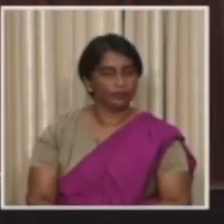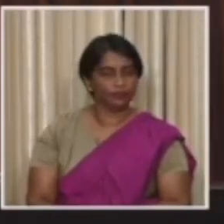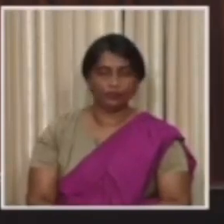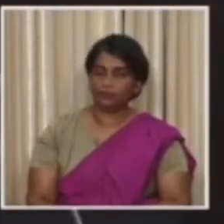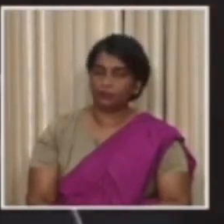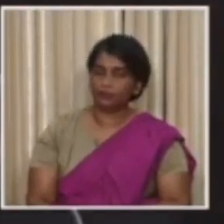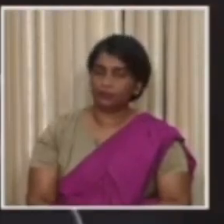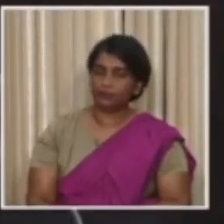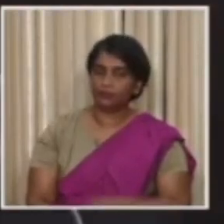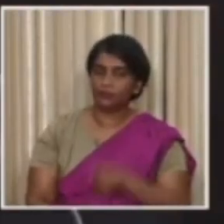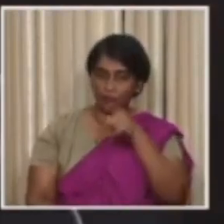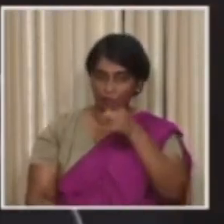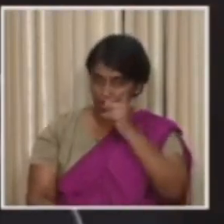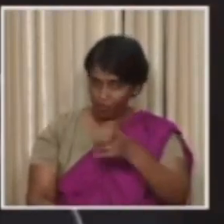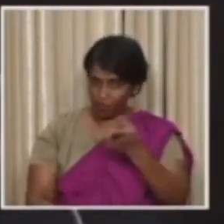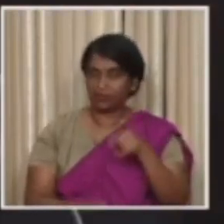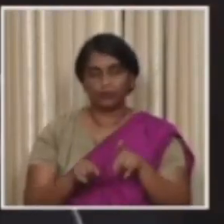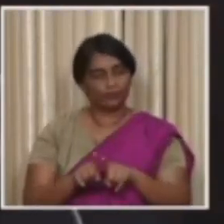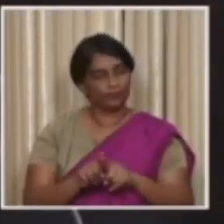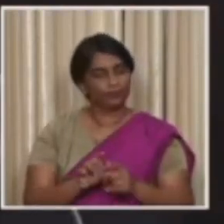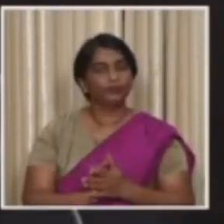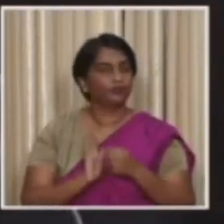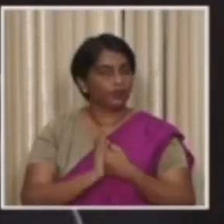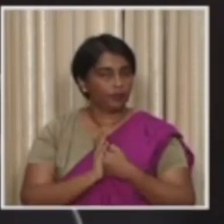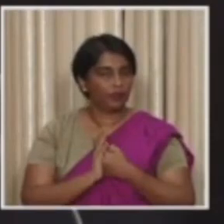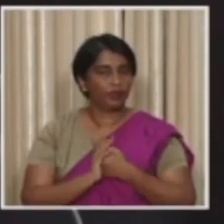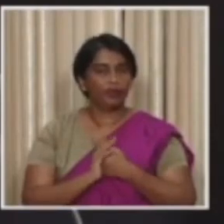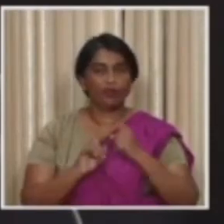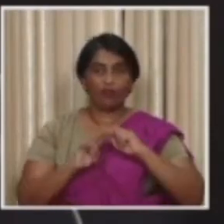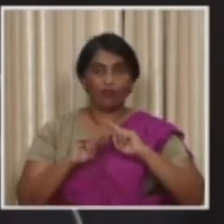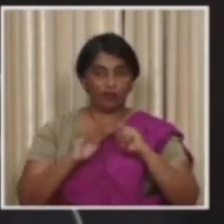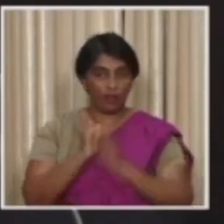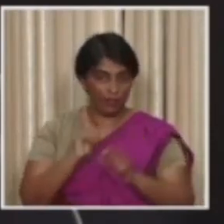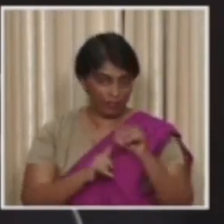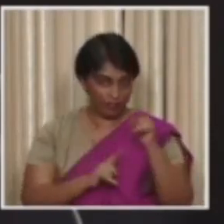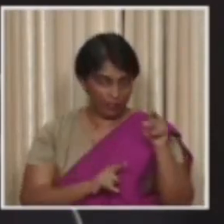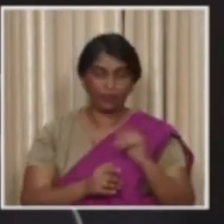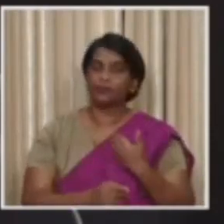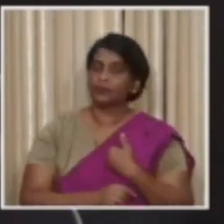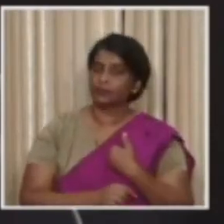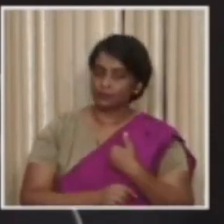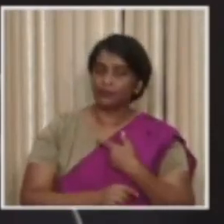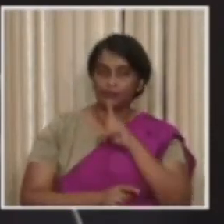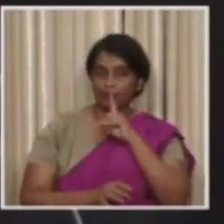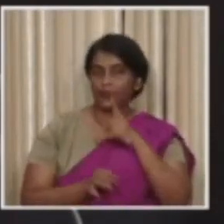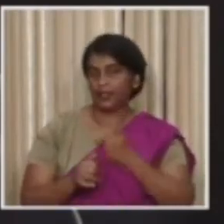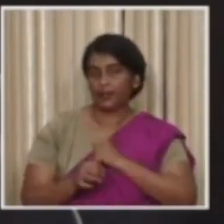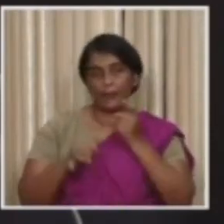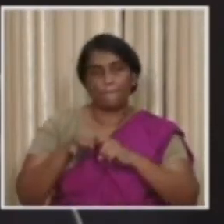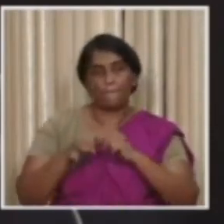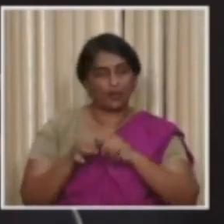permission, may the Honorable Foreign Minister, I would like to pose a question to him because, you know, there have been a serious